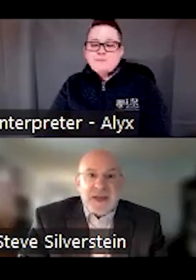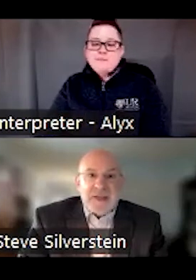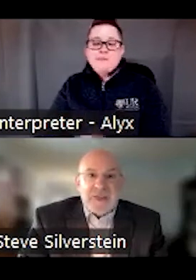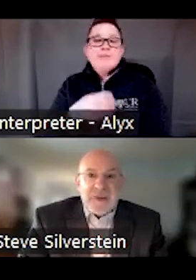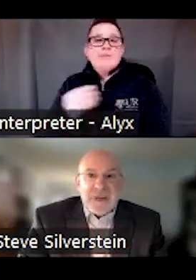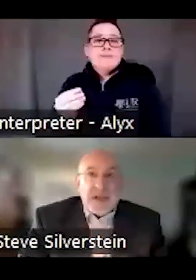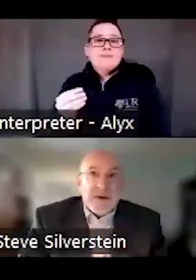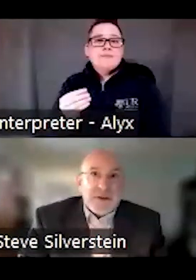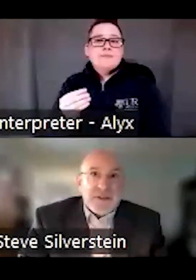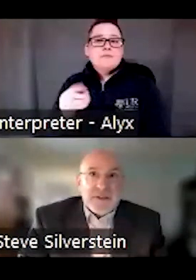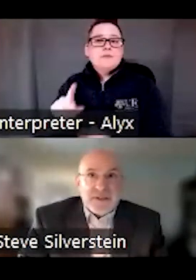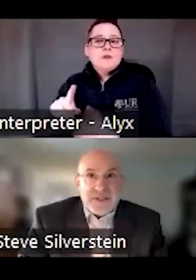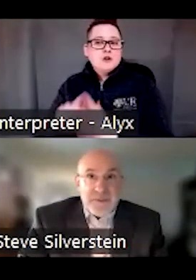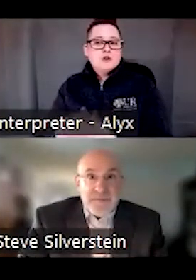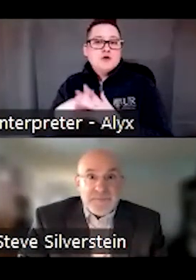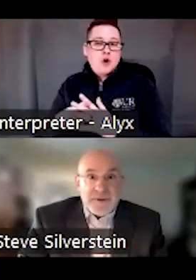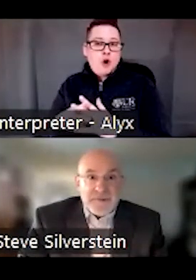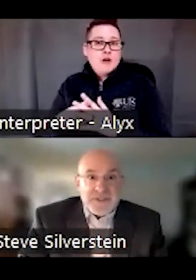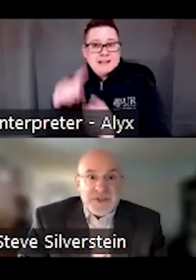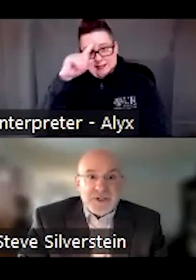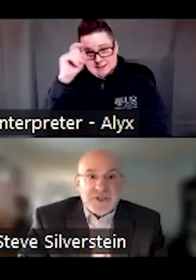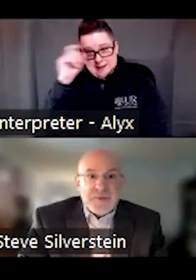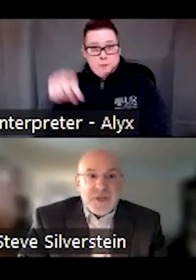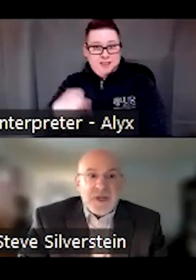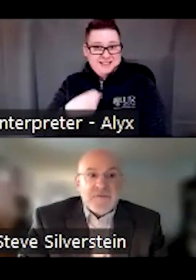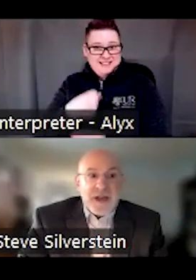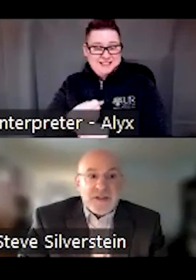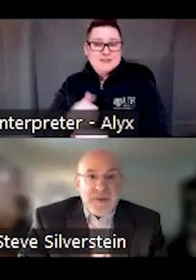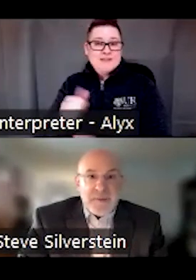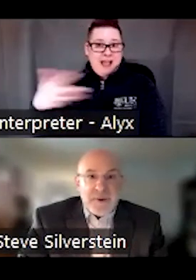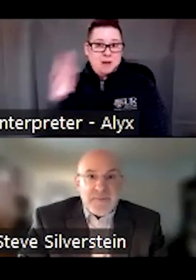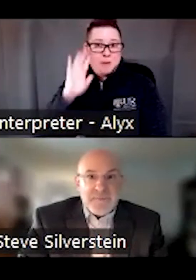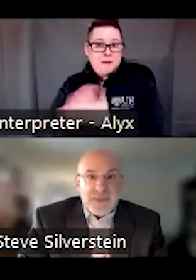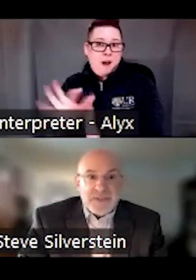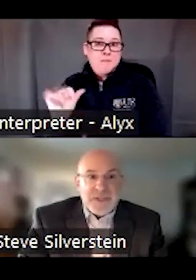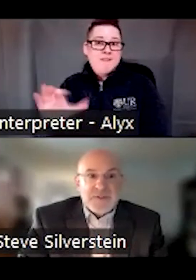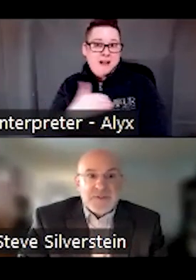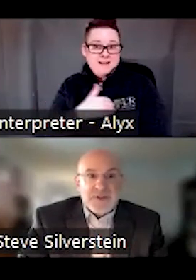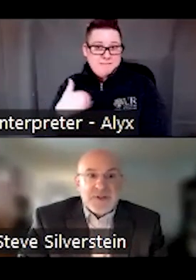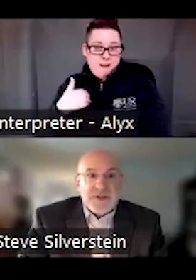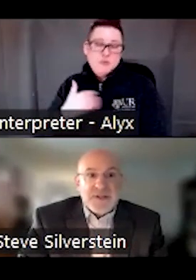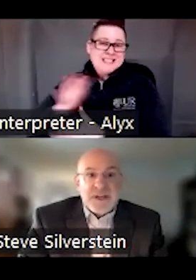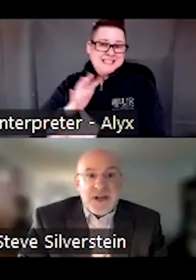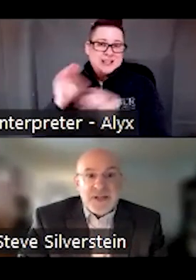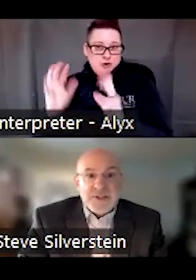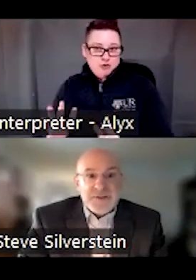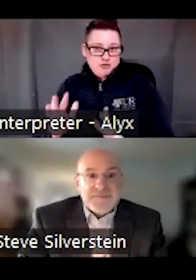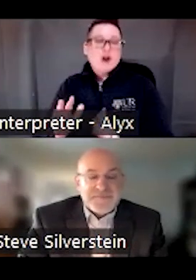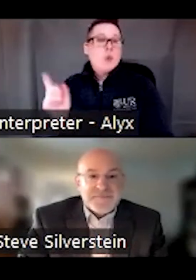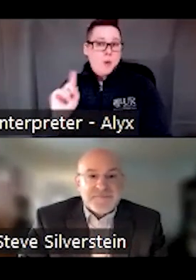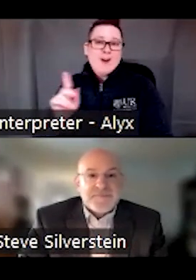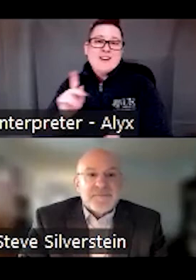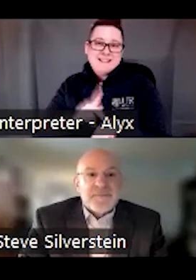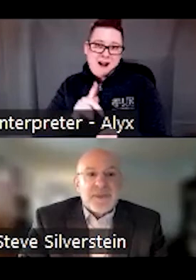And starting in the summer of this year, she'll be a faculty member, a senior instructor in psychiatry.